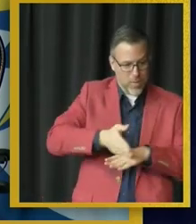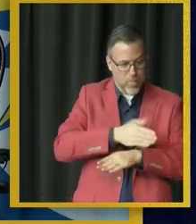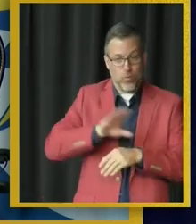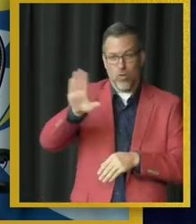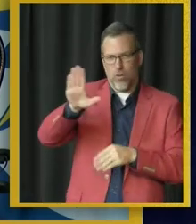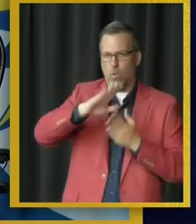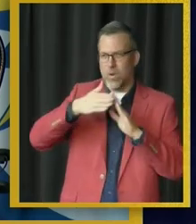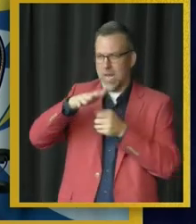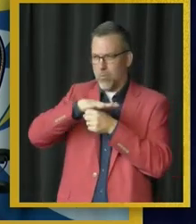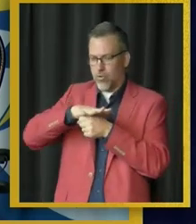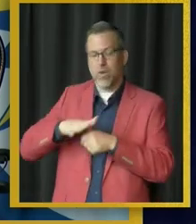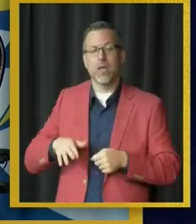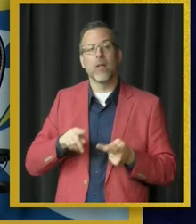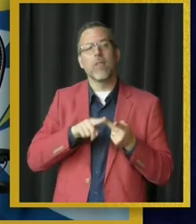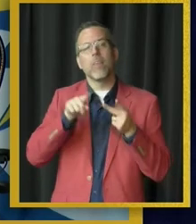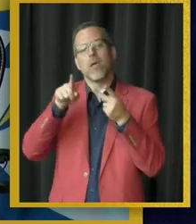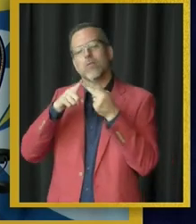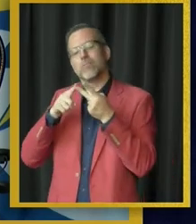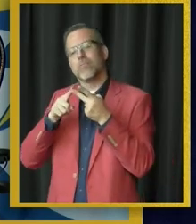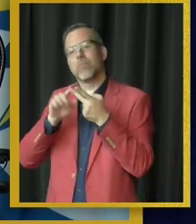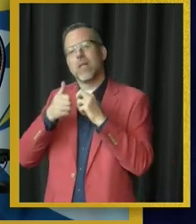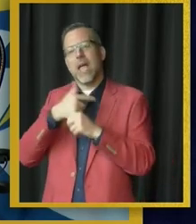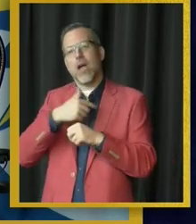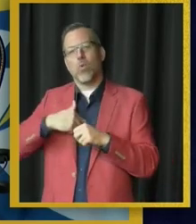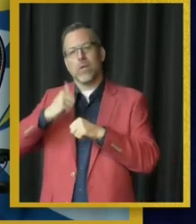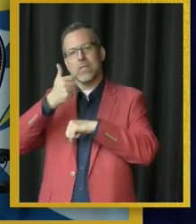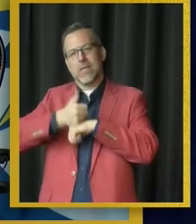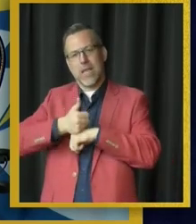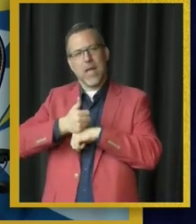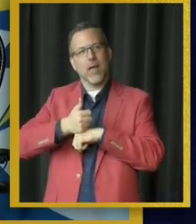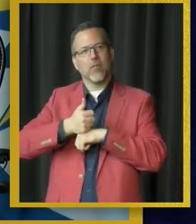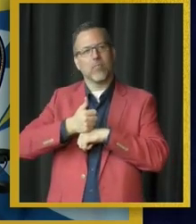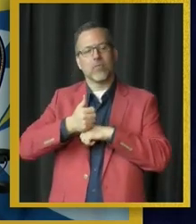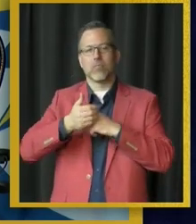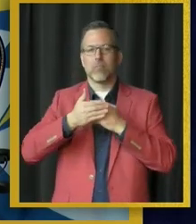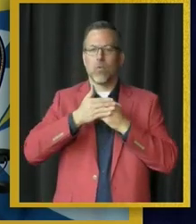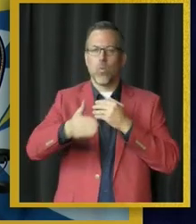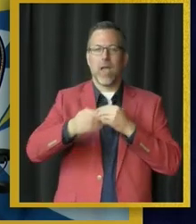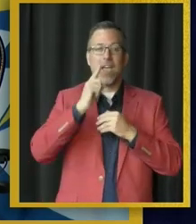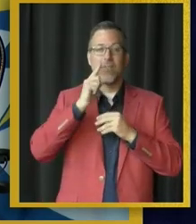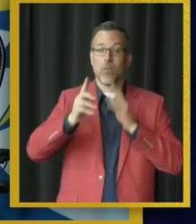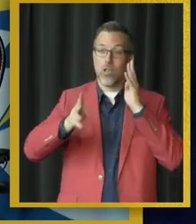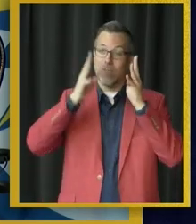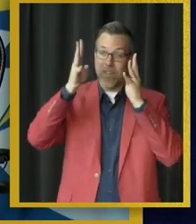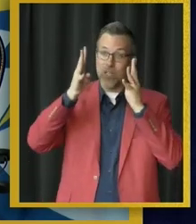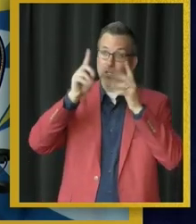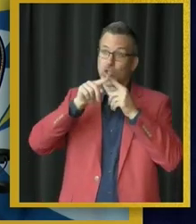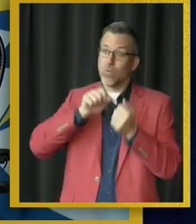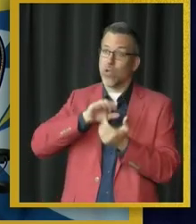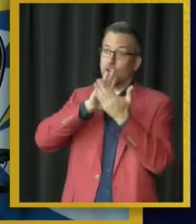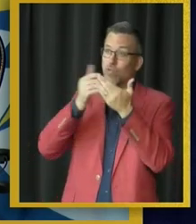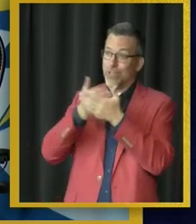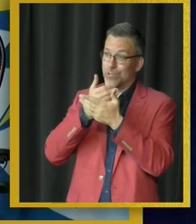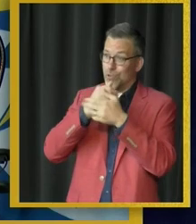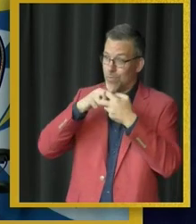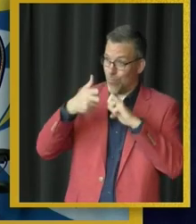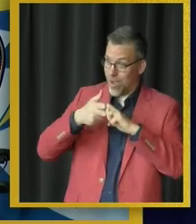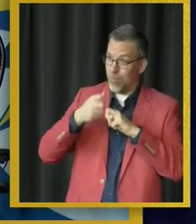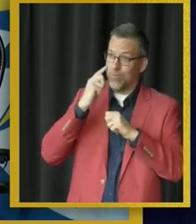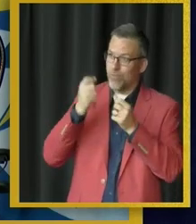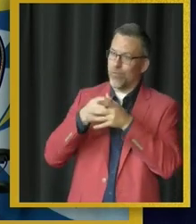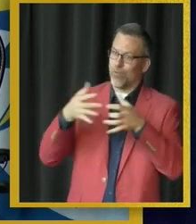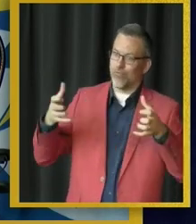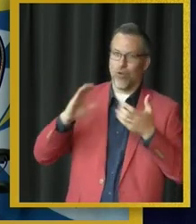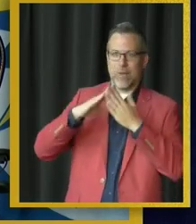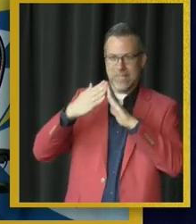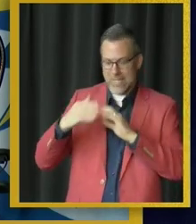more about how we're creating a platform for innovation to address the new problems of a growing city. You're